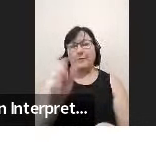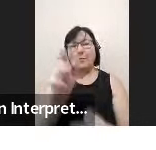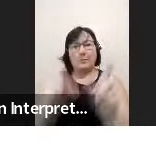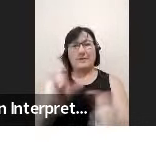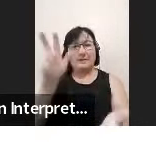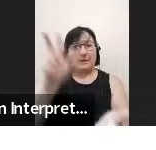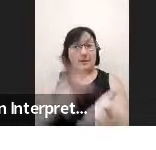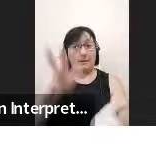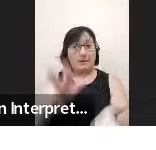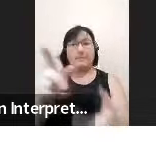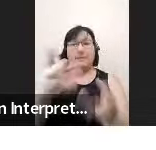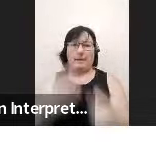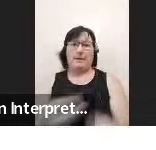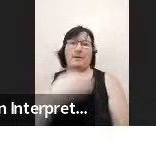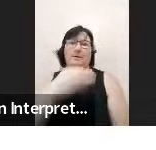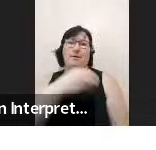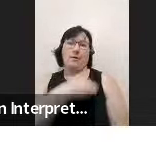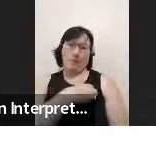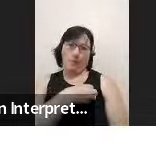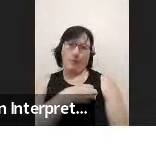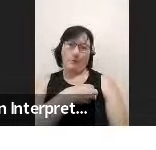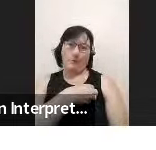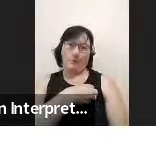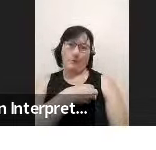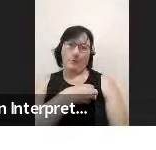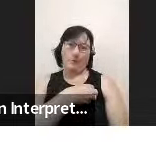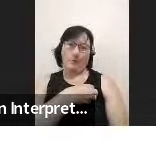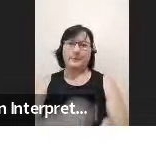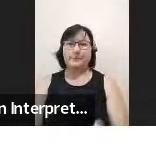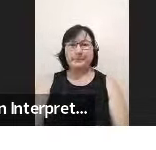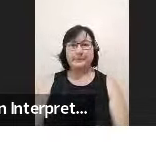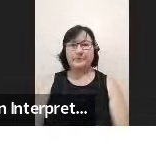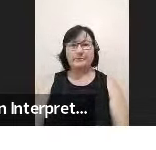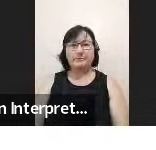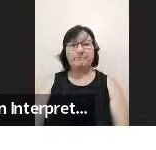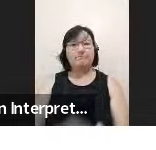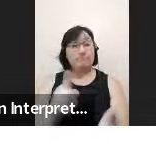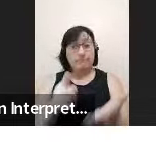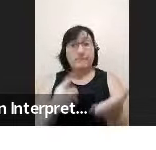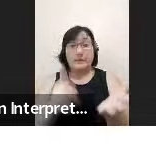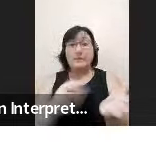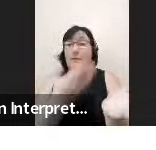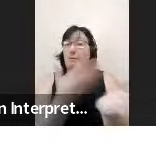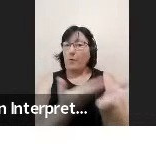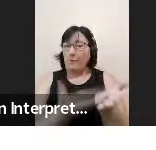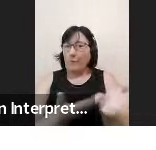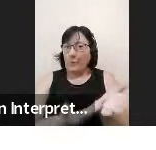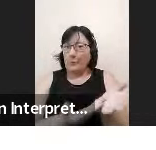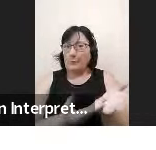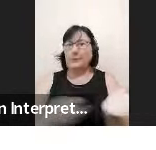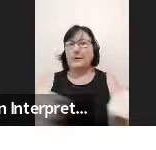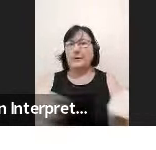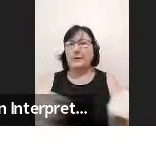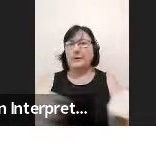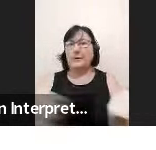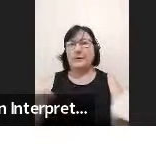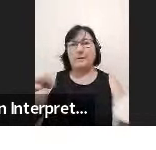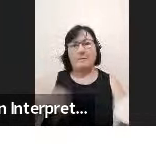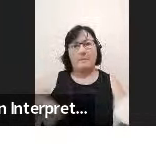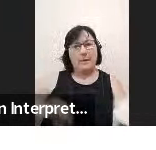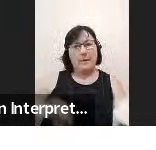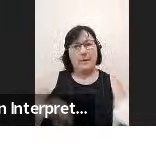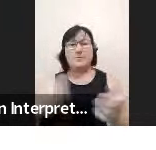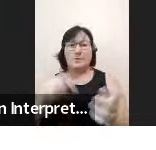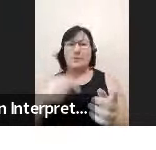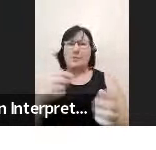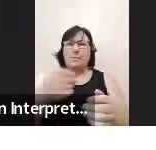considering this. So like I said, these are proposed benefits. There are internal consultations that are taking place as we speak.